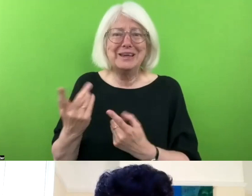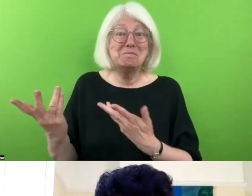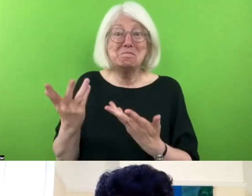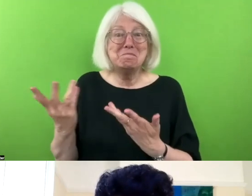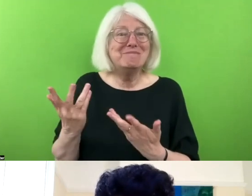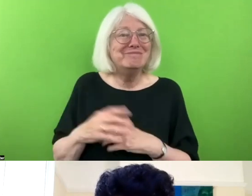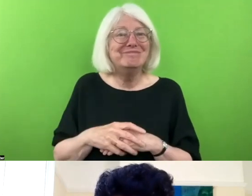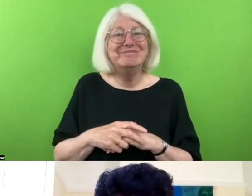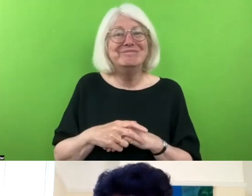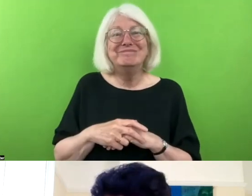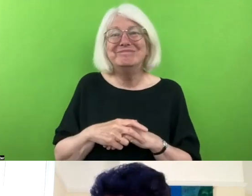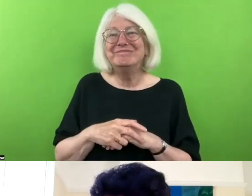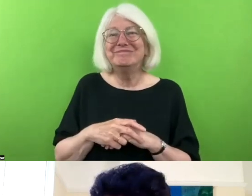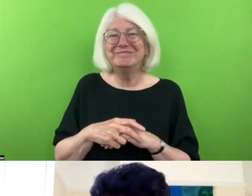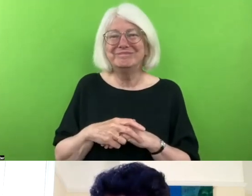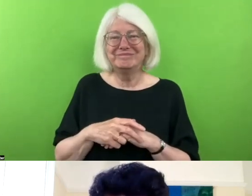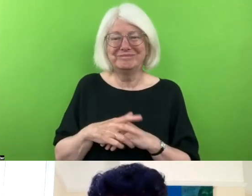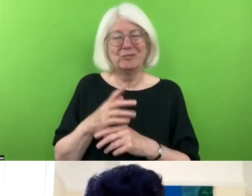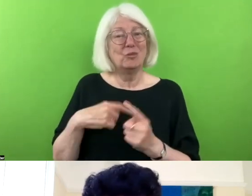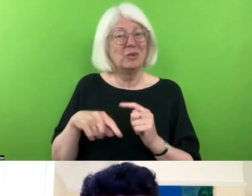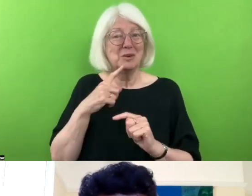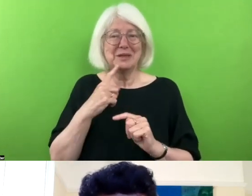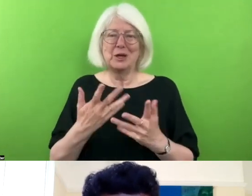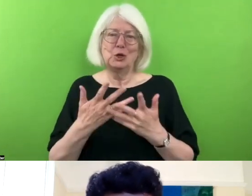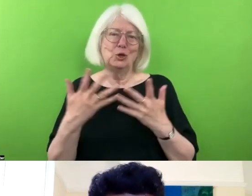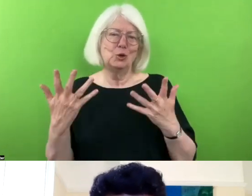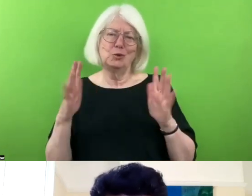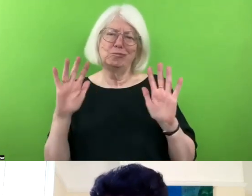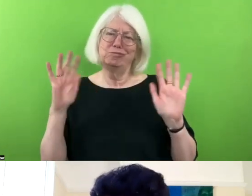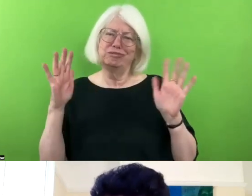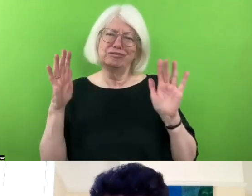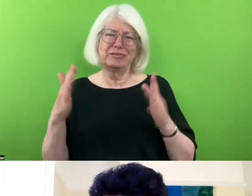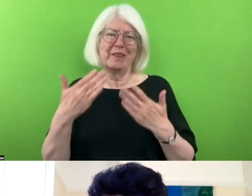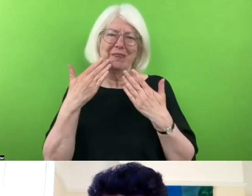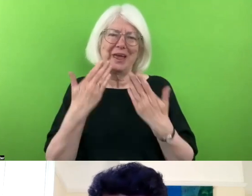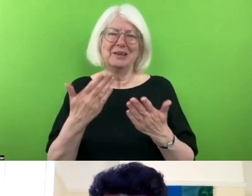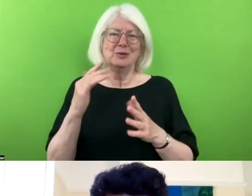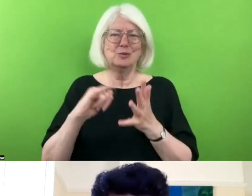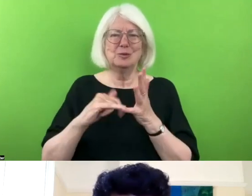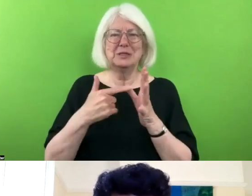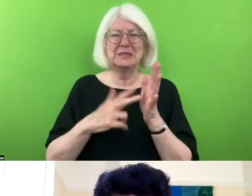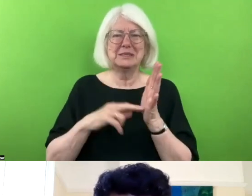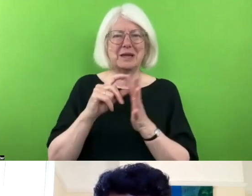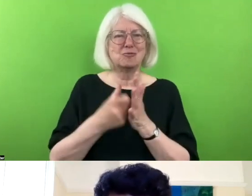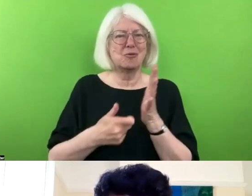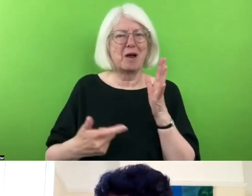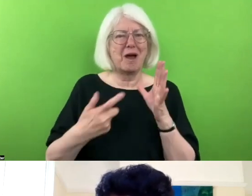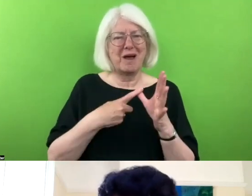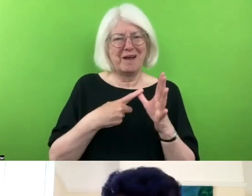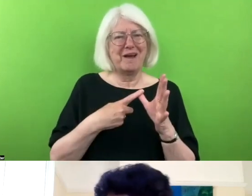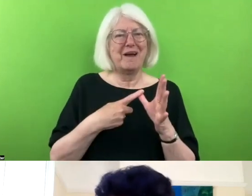power, we will say a huge thanks to Sandra for